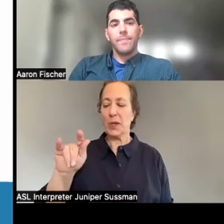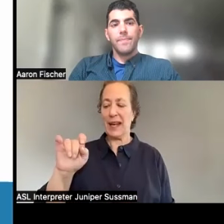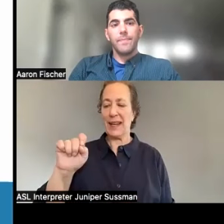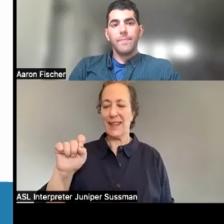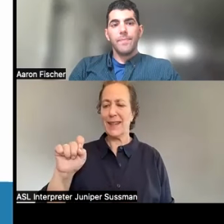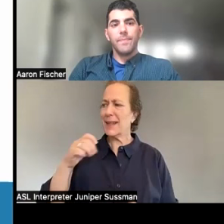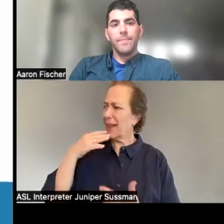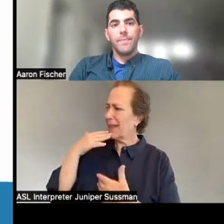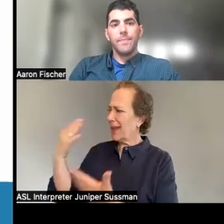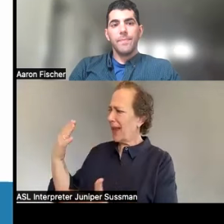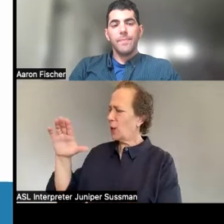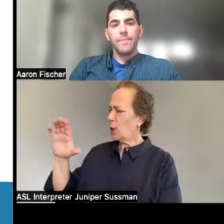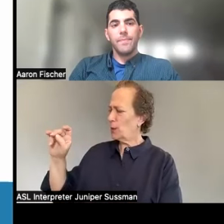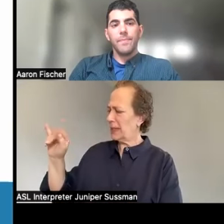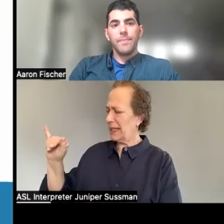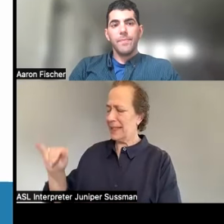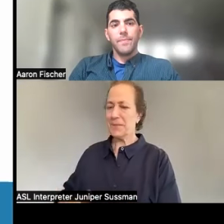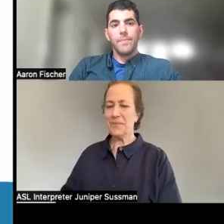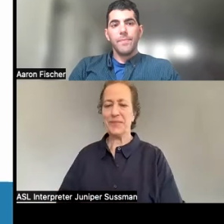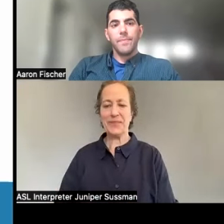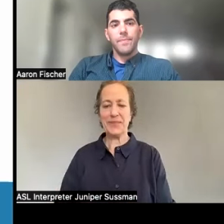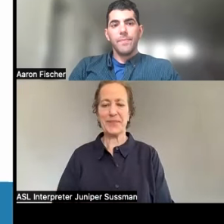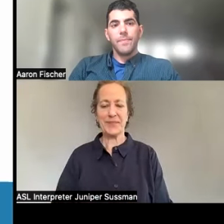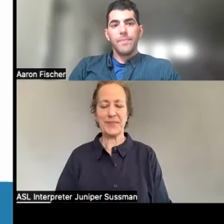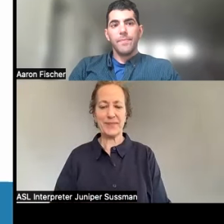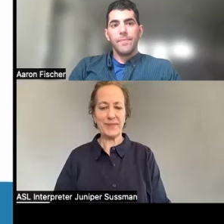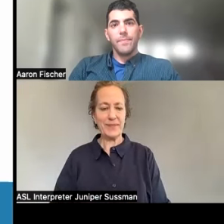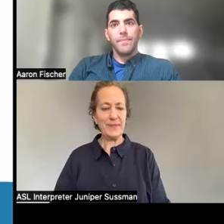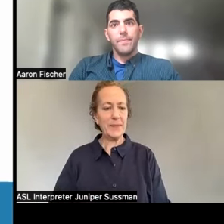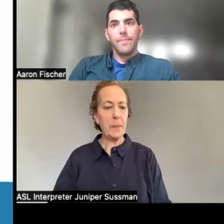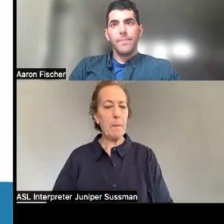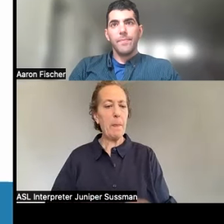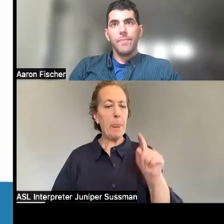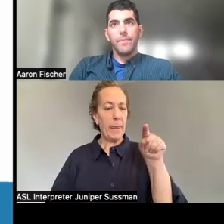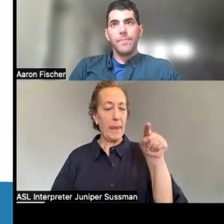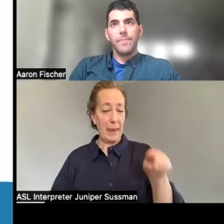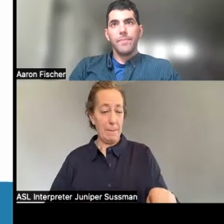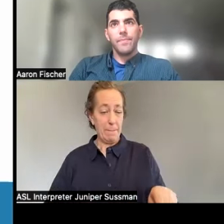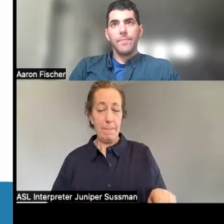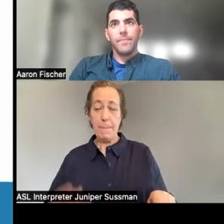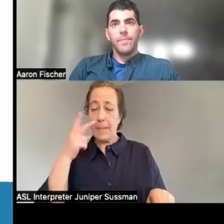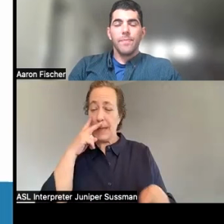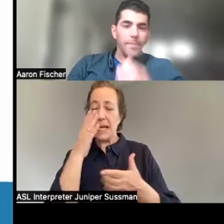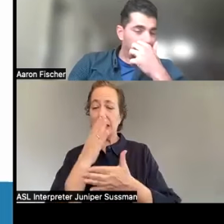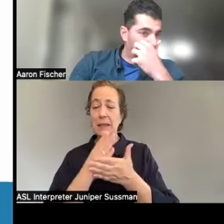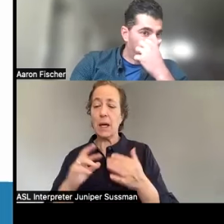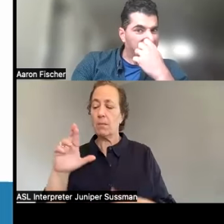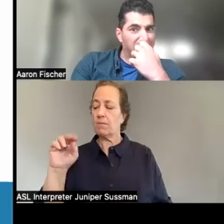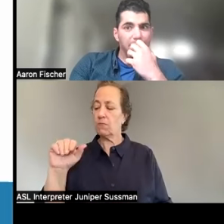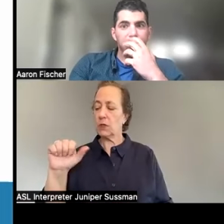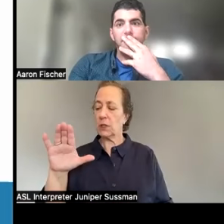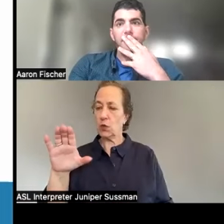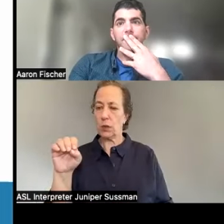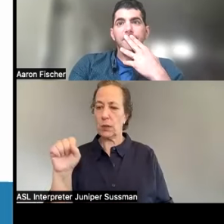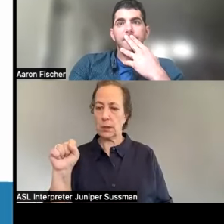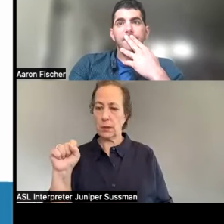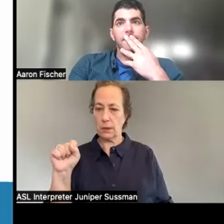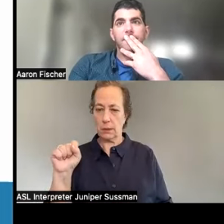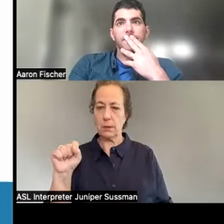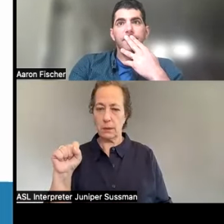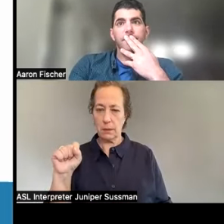Cindy. So on this slide, there are just a few resources that healthcare providers may